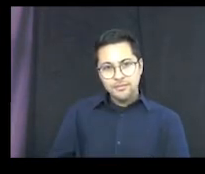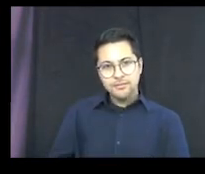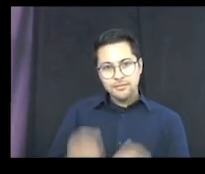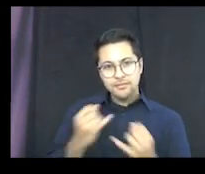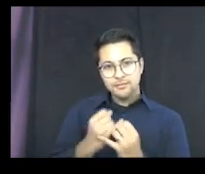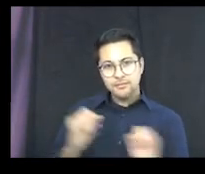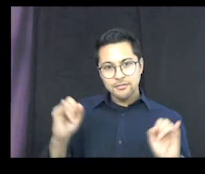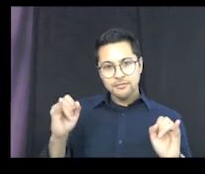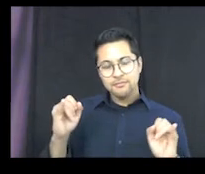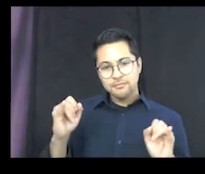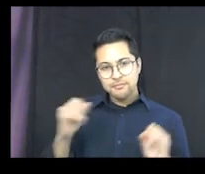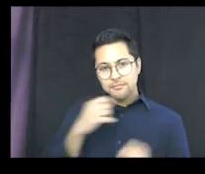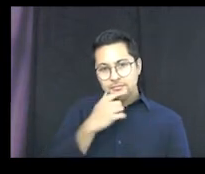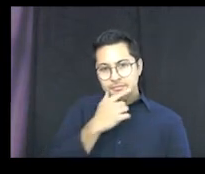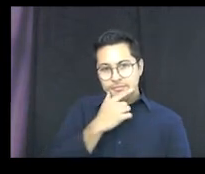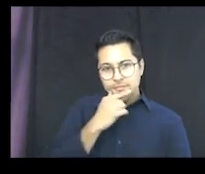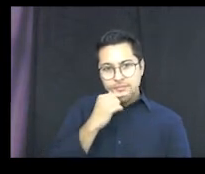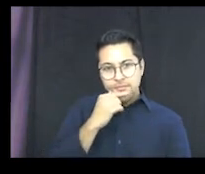independent